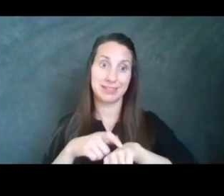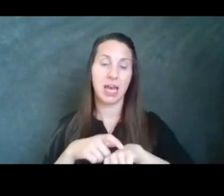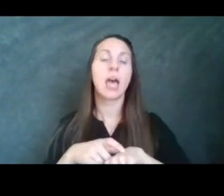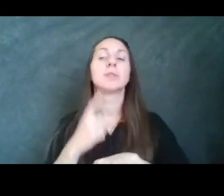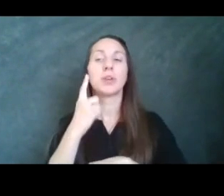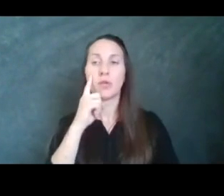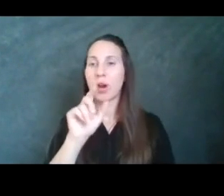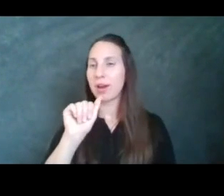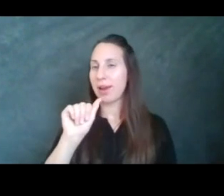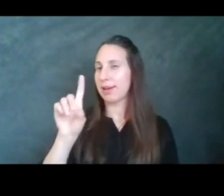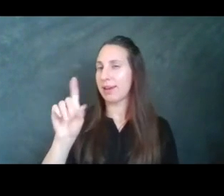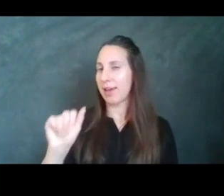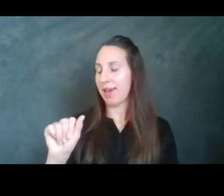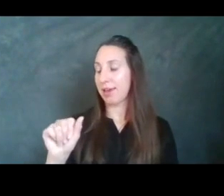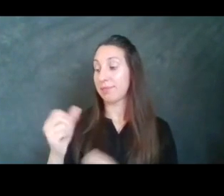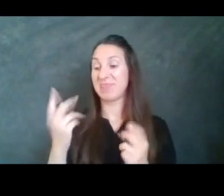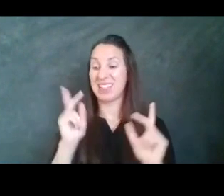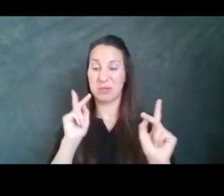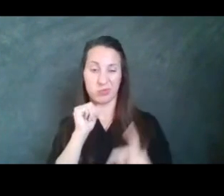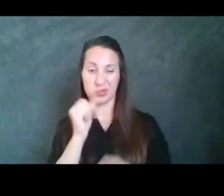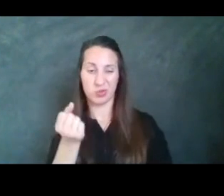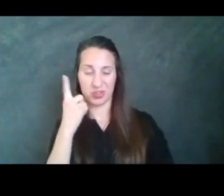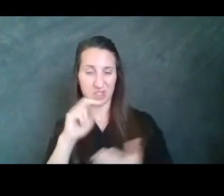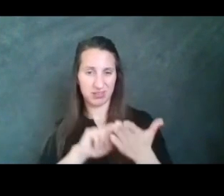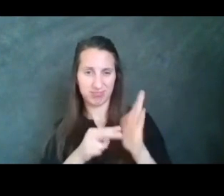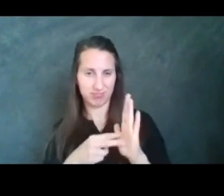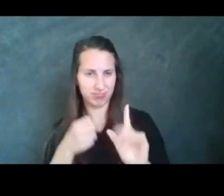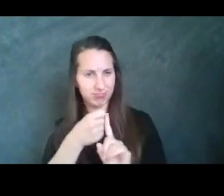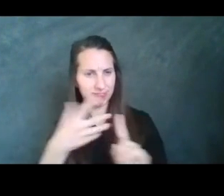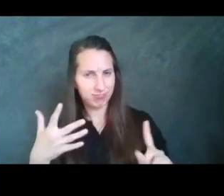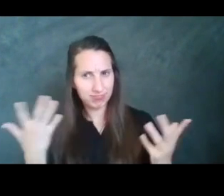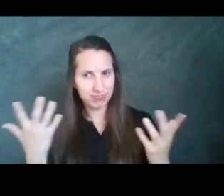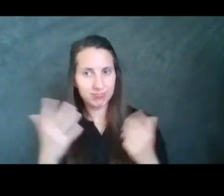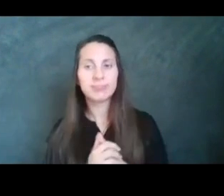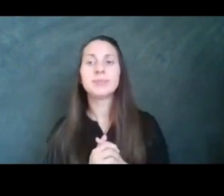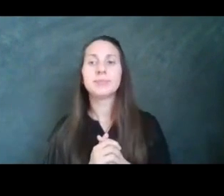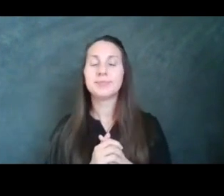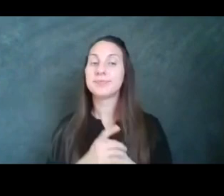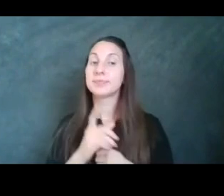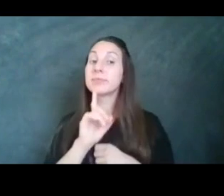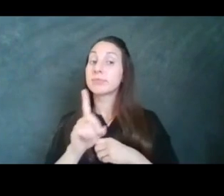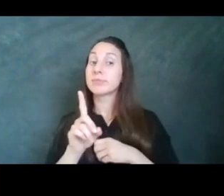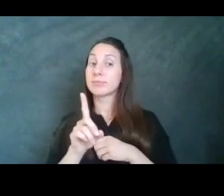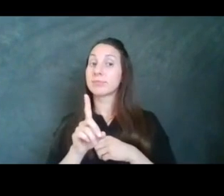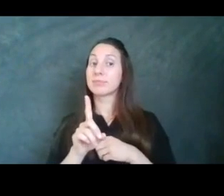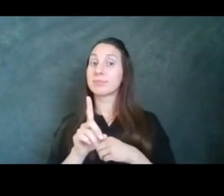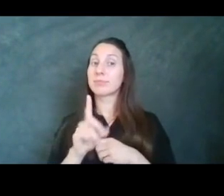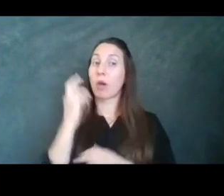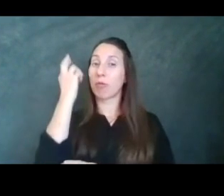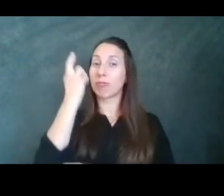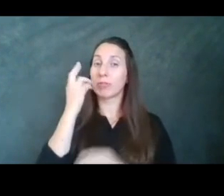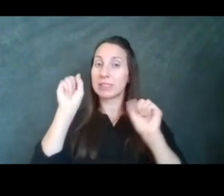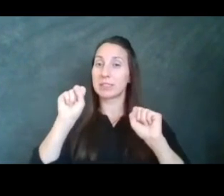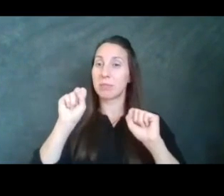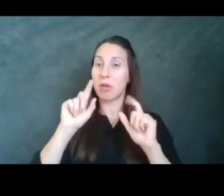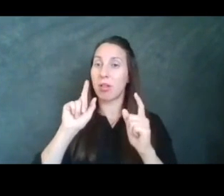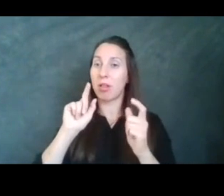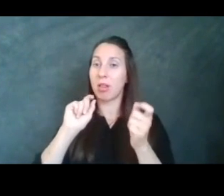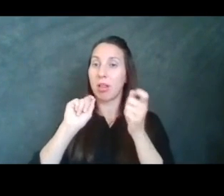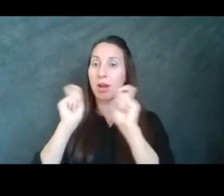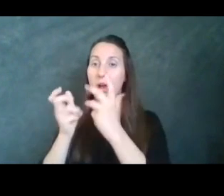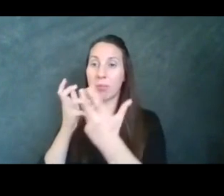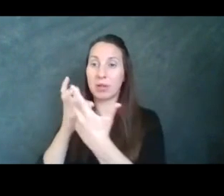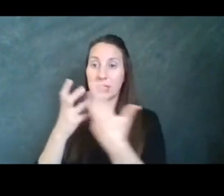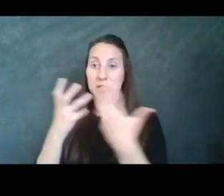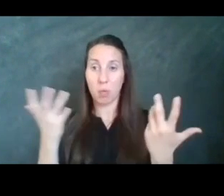of people don't understand what that means. And basically, all that a reasonable accommodation is a change